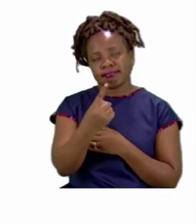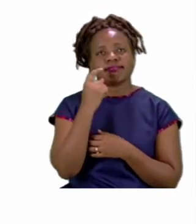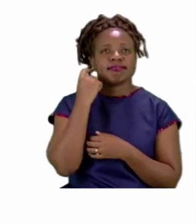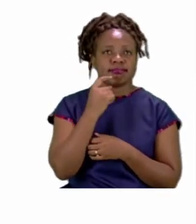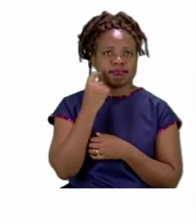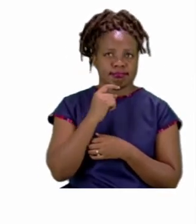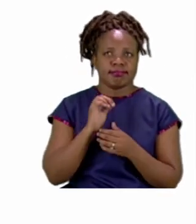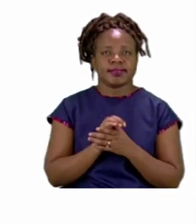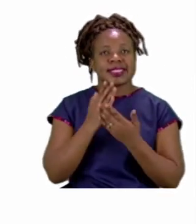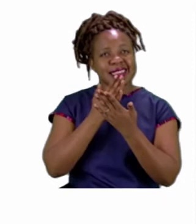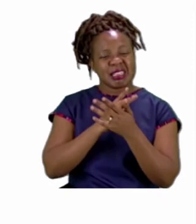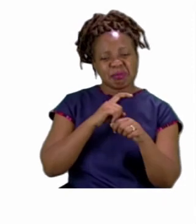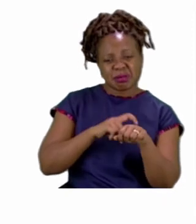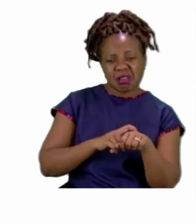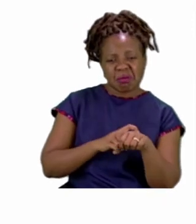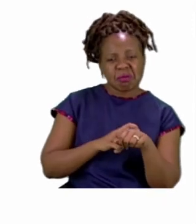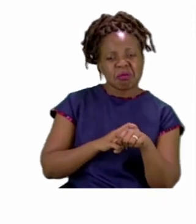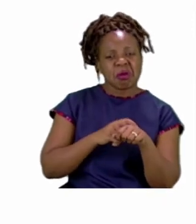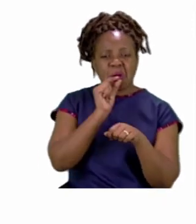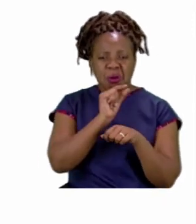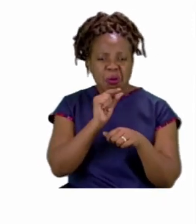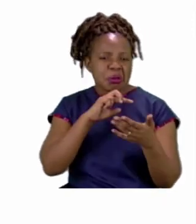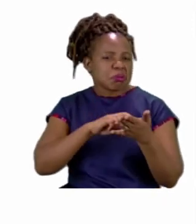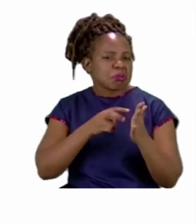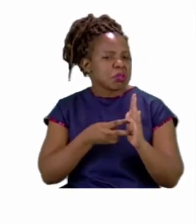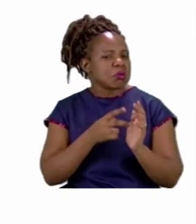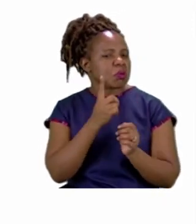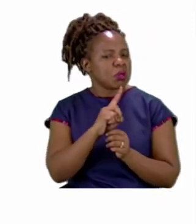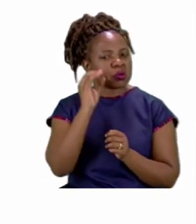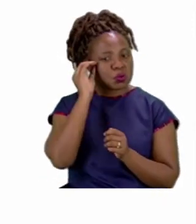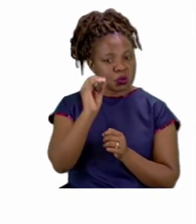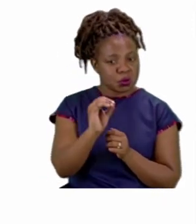some of the meanings for the words. Please repeat after me.